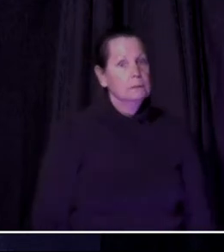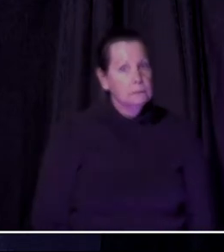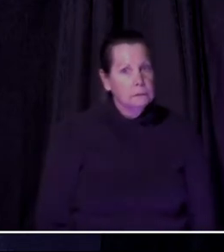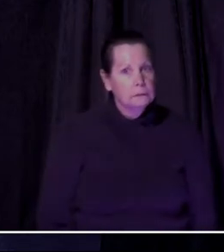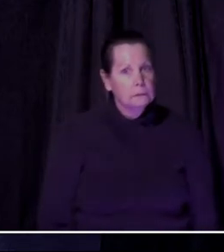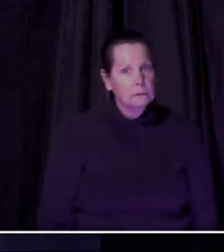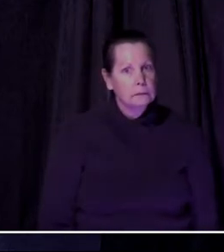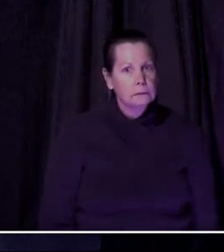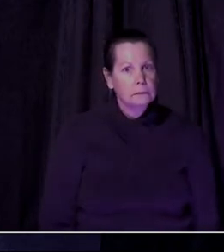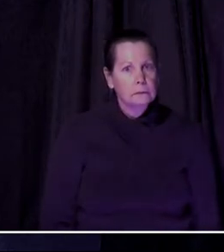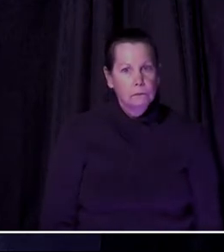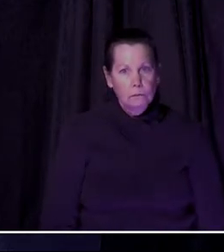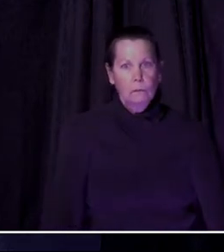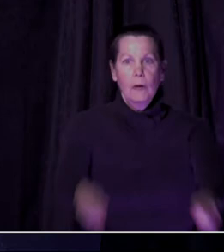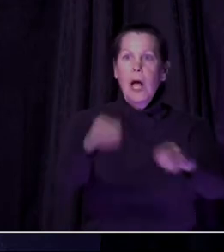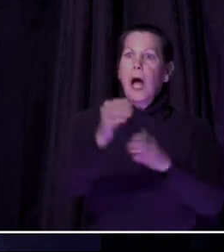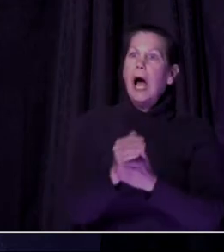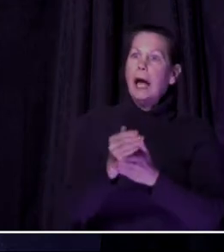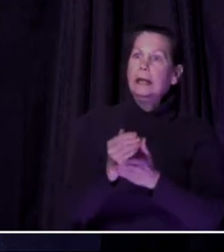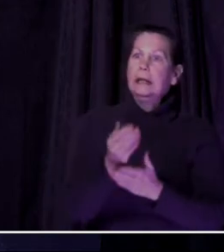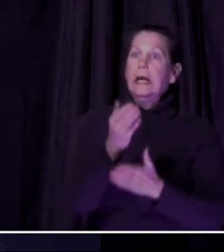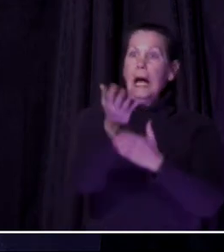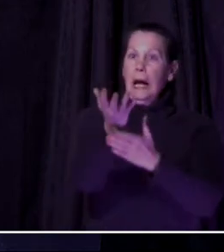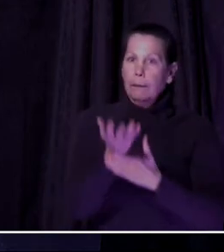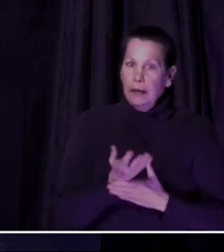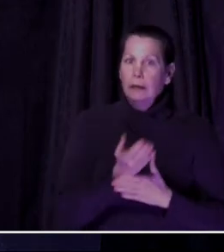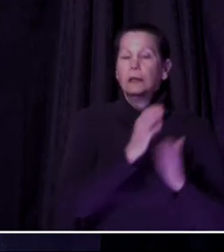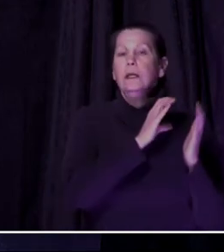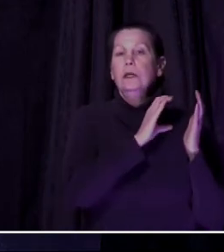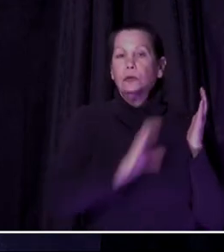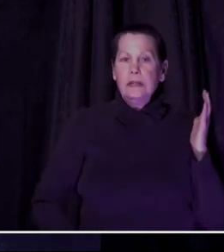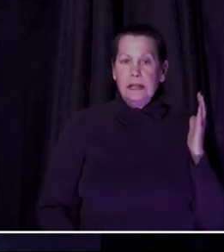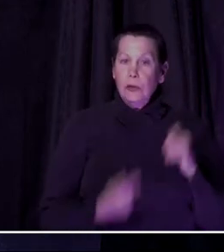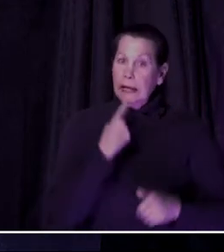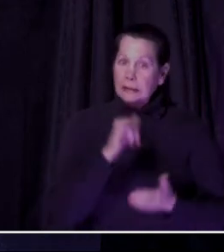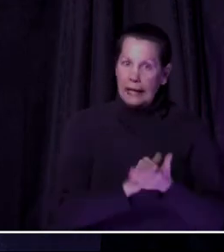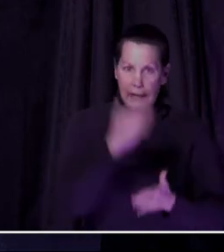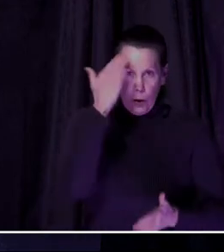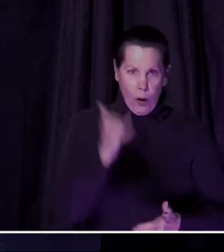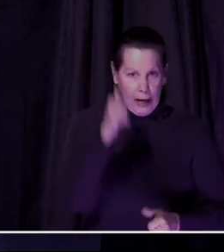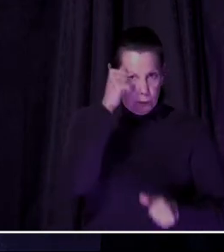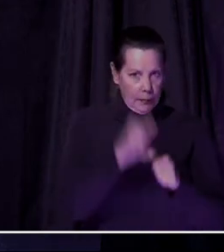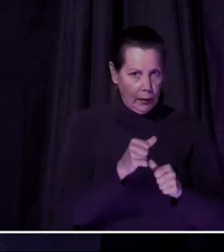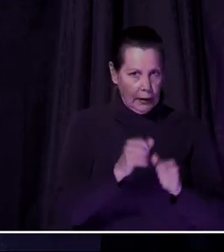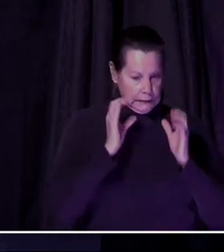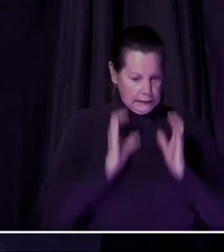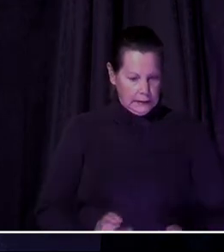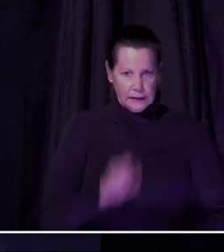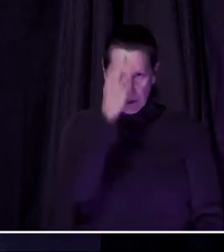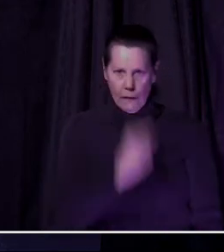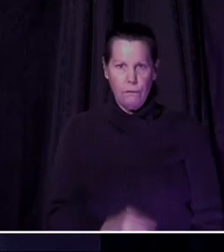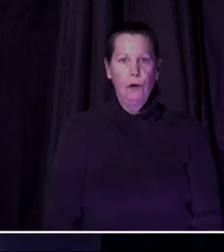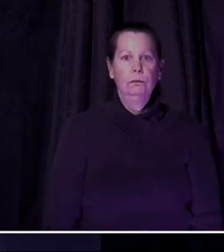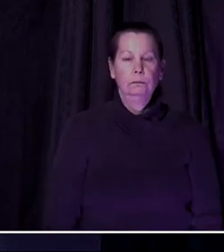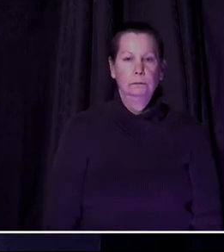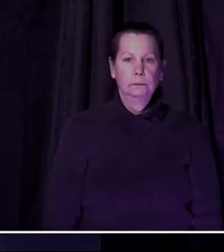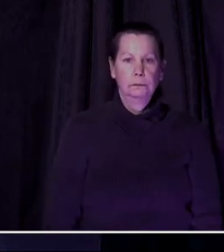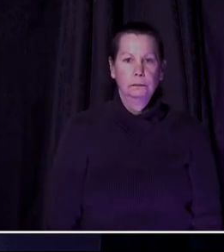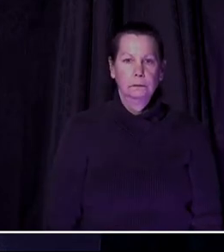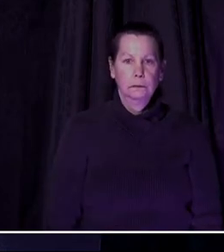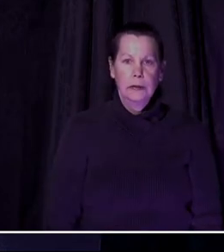I appeal to Caesar. And Paul could say that, remember? Why? Because he was a Roman citizen. He